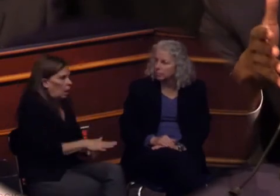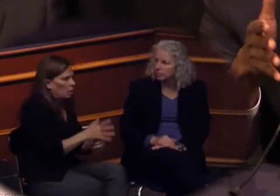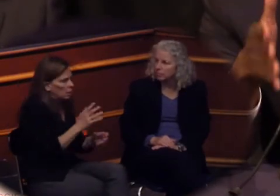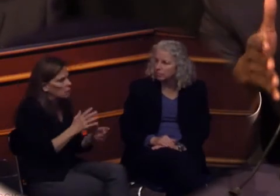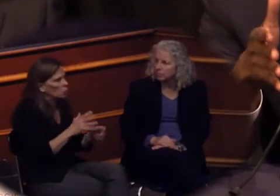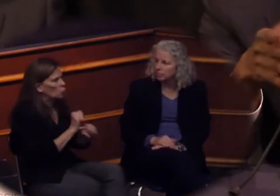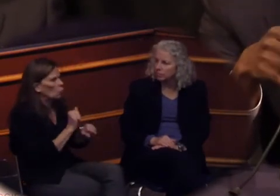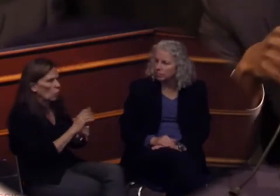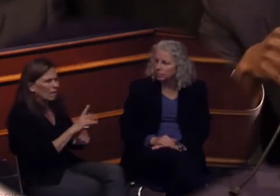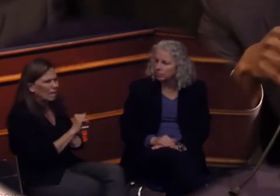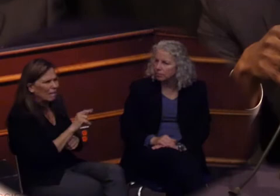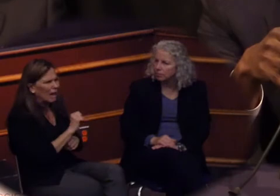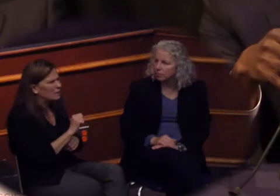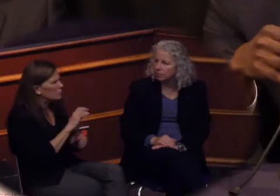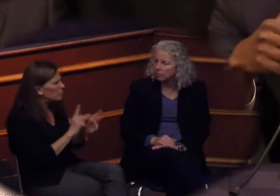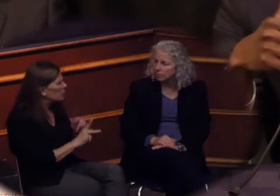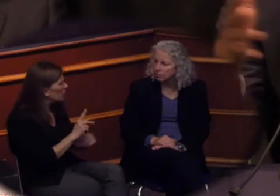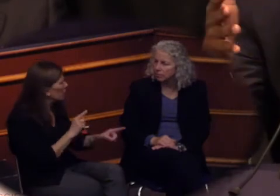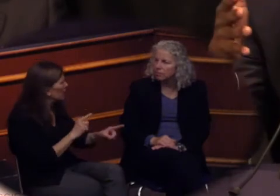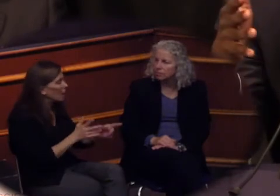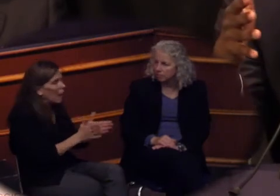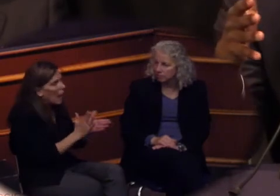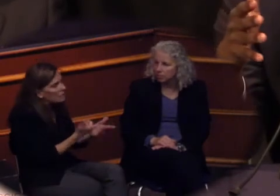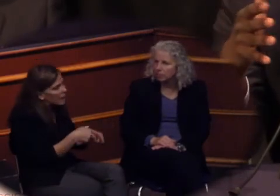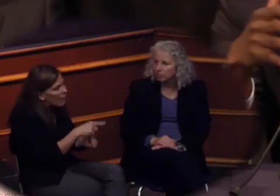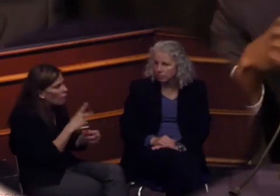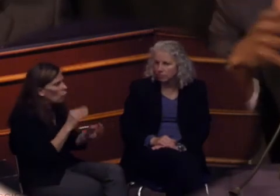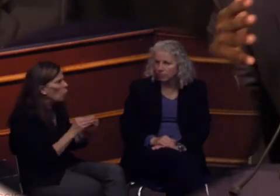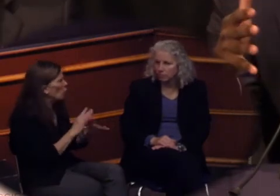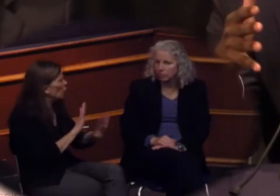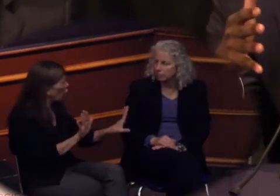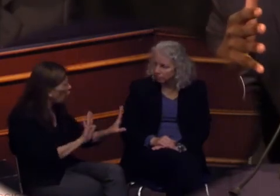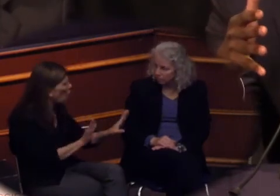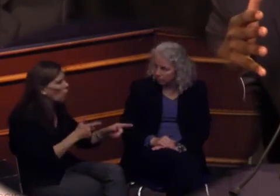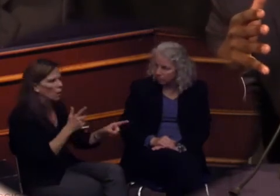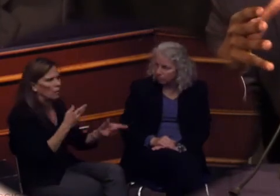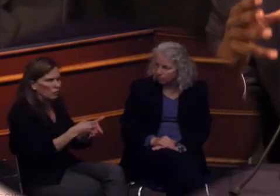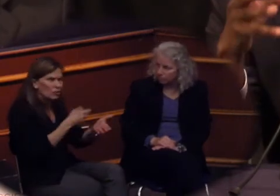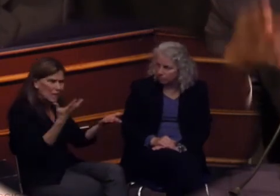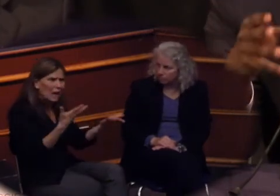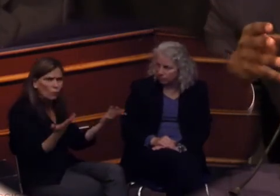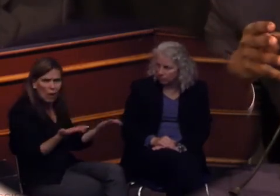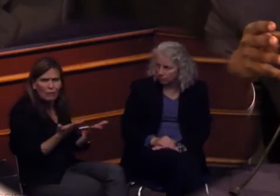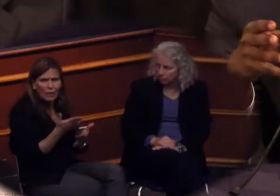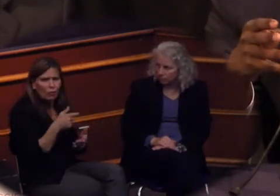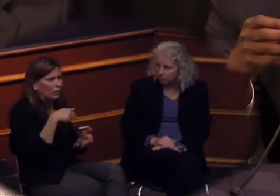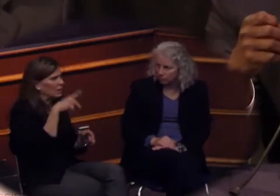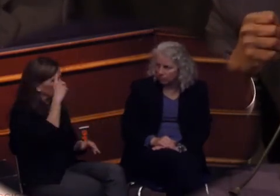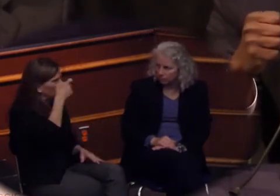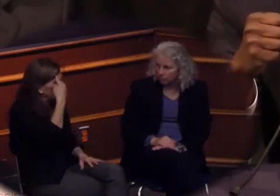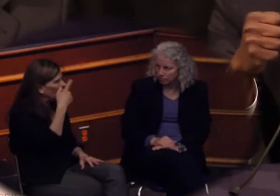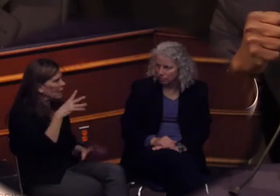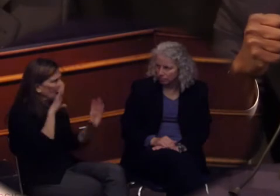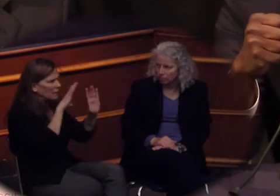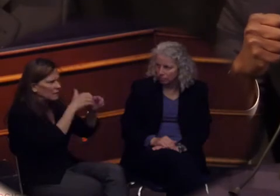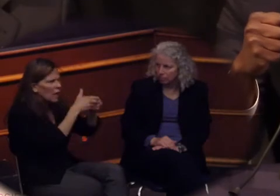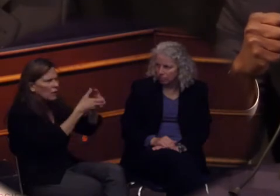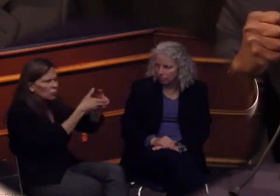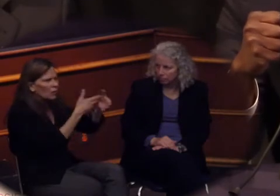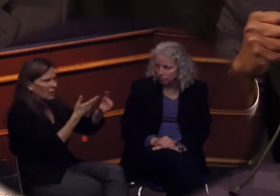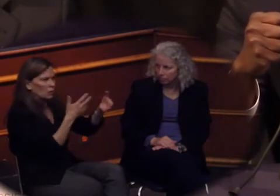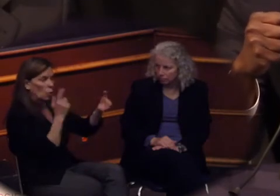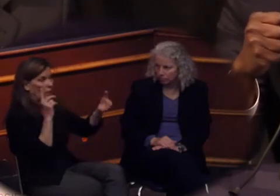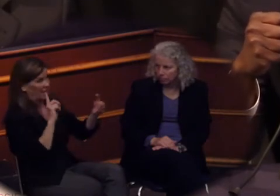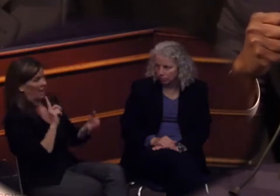working people with tax burden, but ask those entities. People know there's a lot of wealth in this state, and it's concentrated. So let's start with